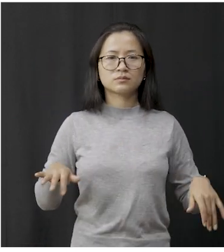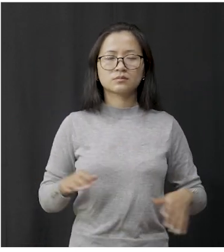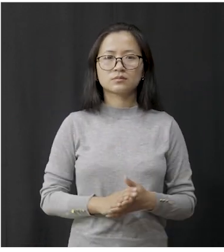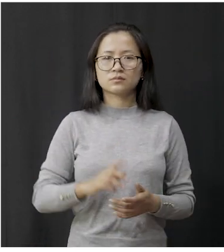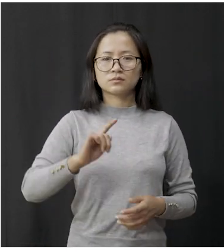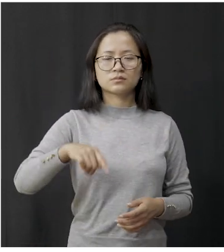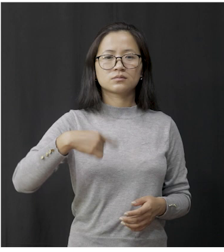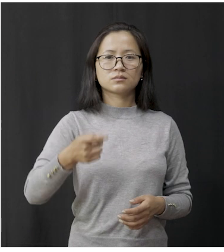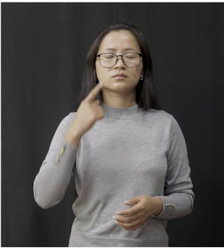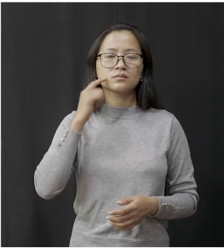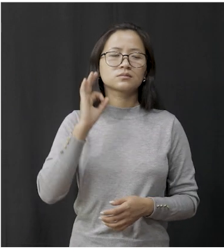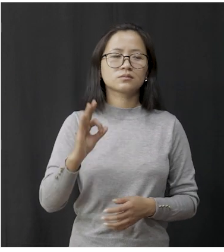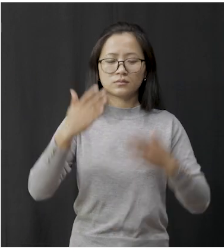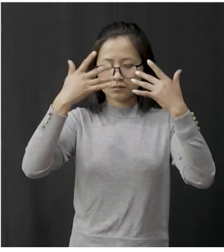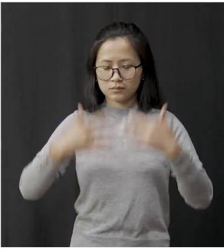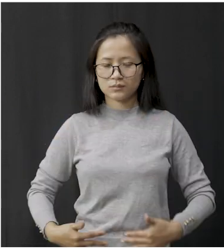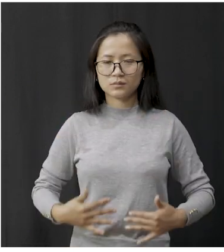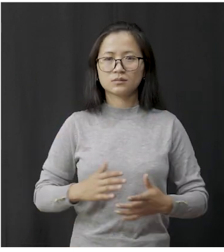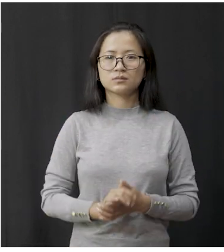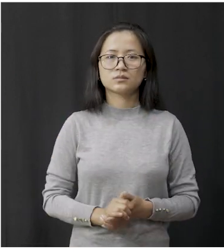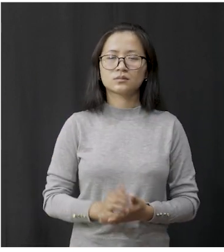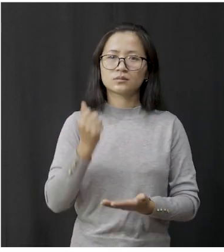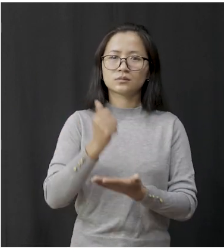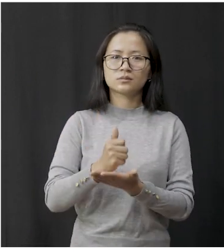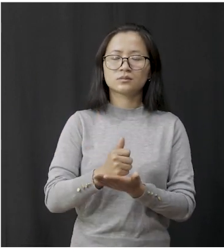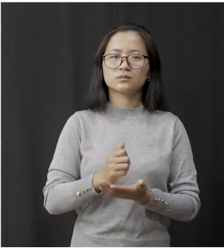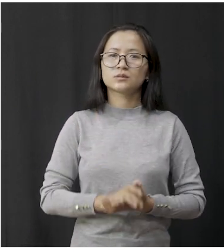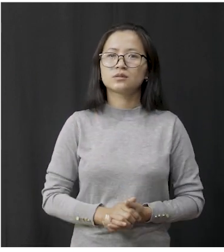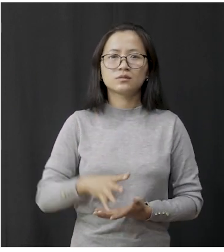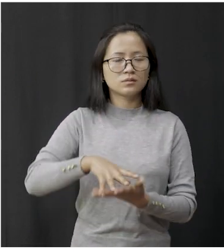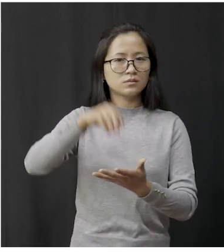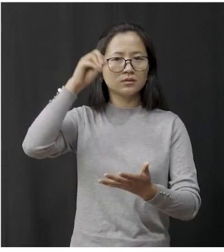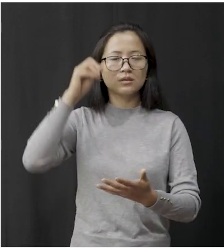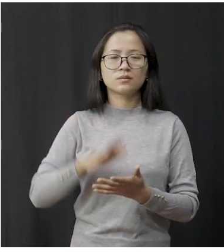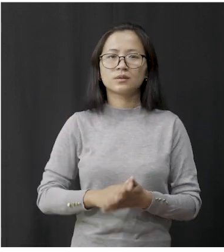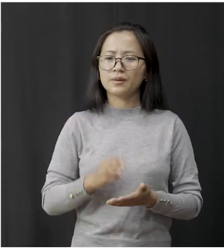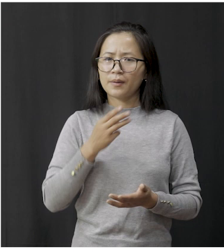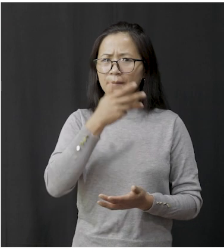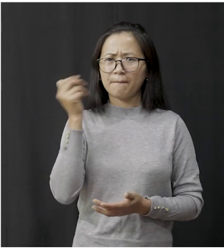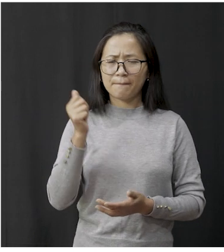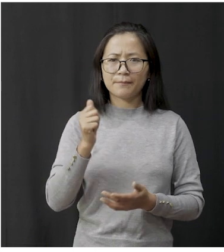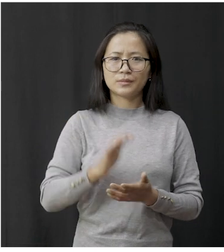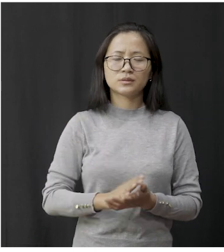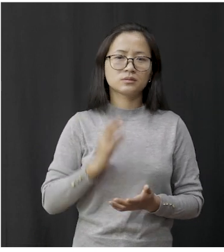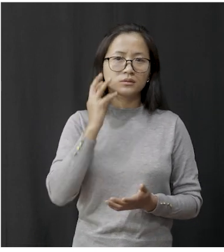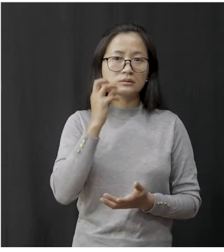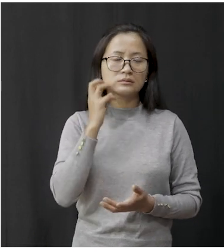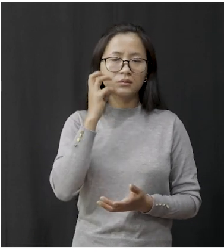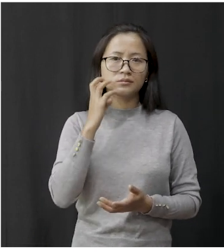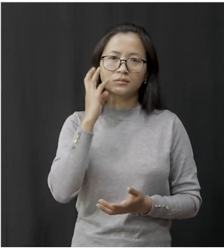the next important healthy habit that you should learn is we must chew.